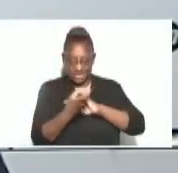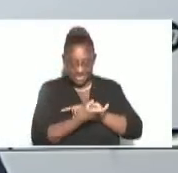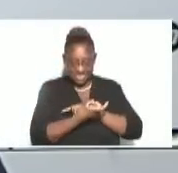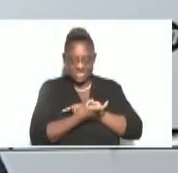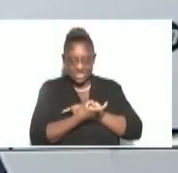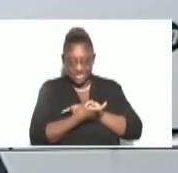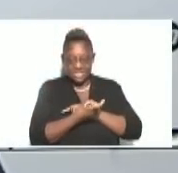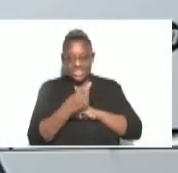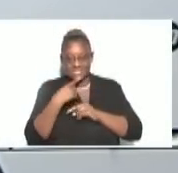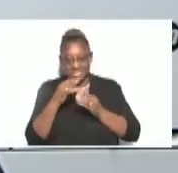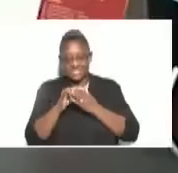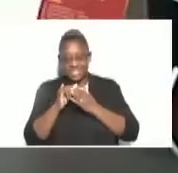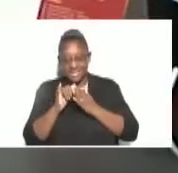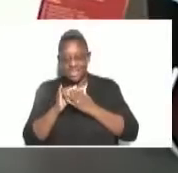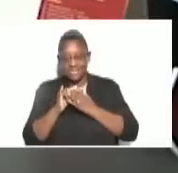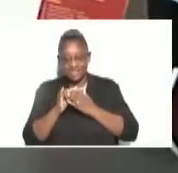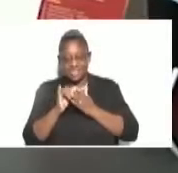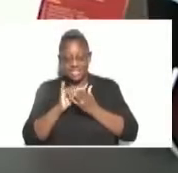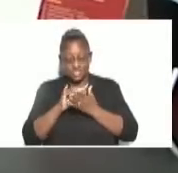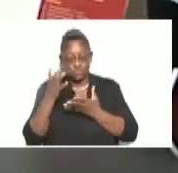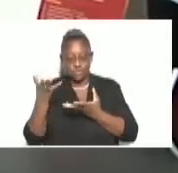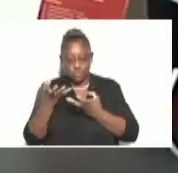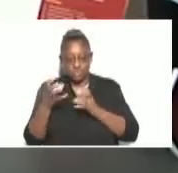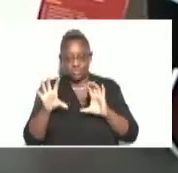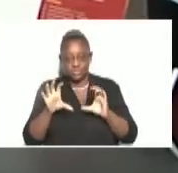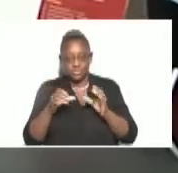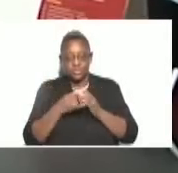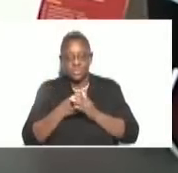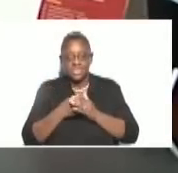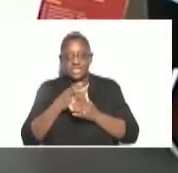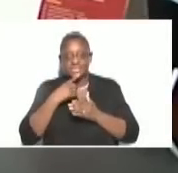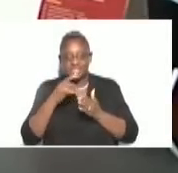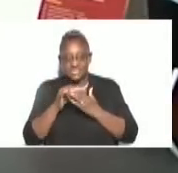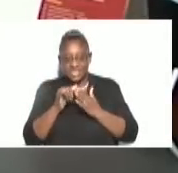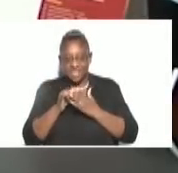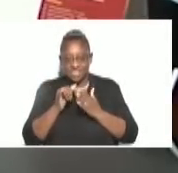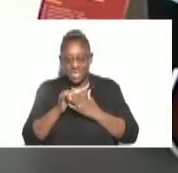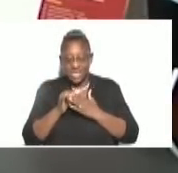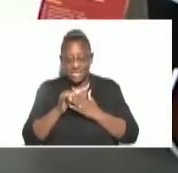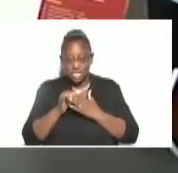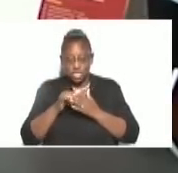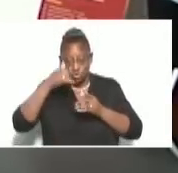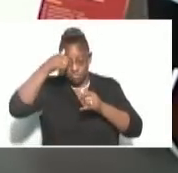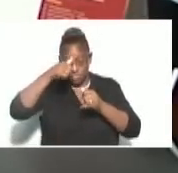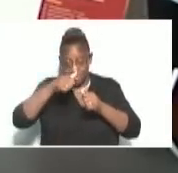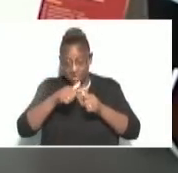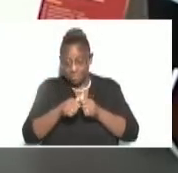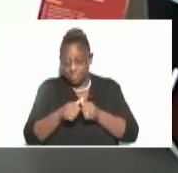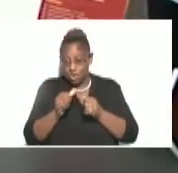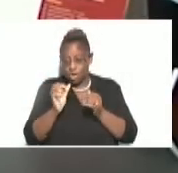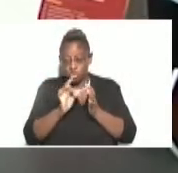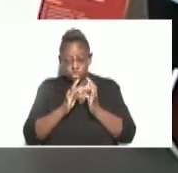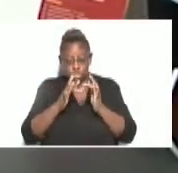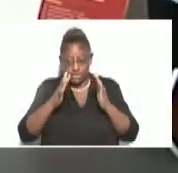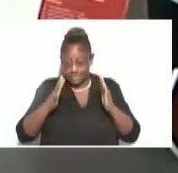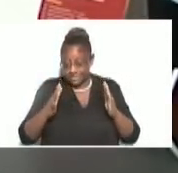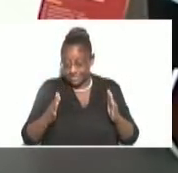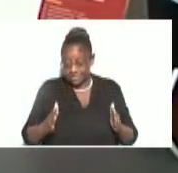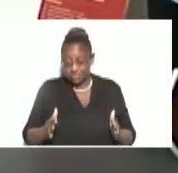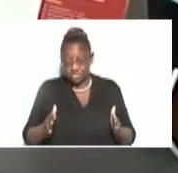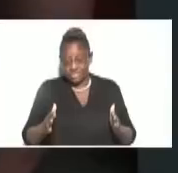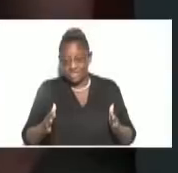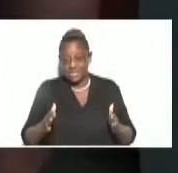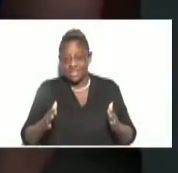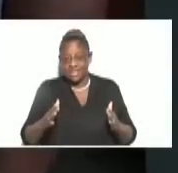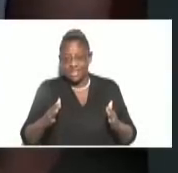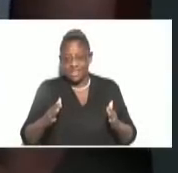I've transformed the country. The general manager also credits his deeply rooted Christian values to navigate his journey. Viewers